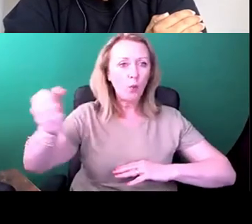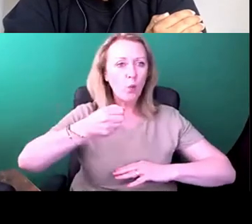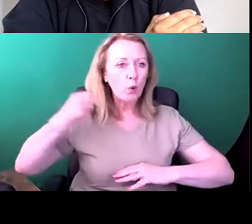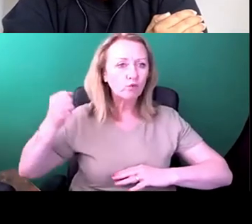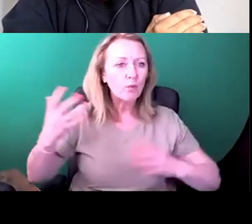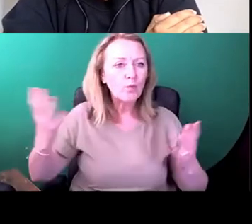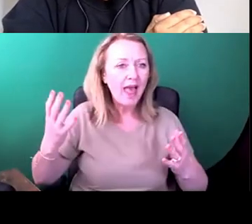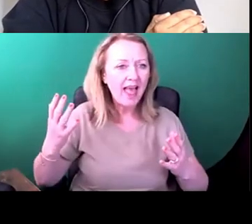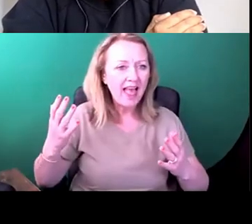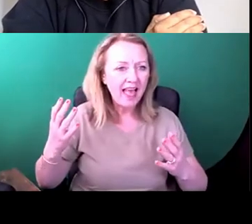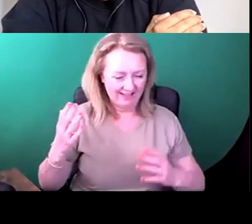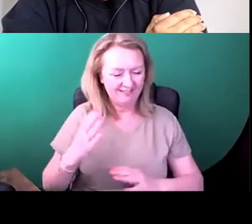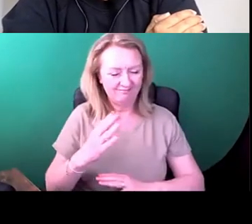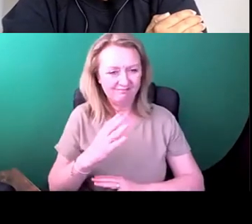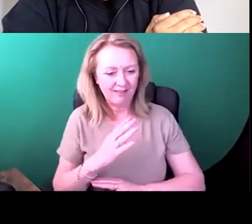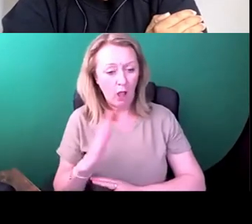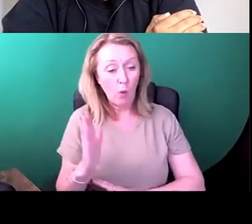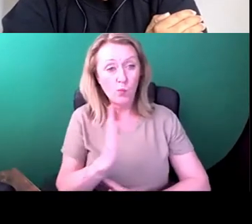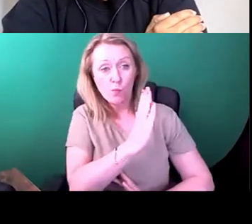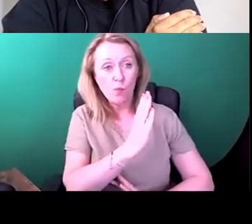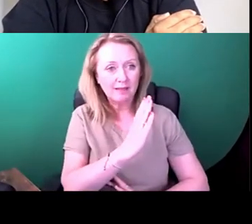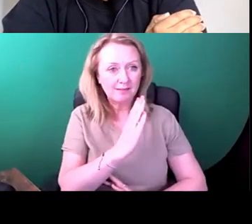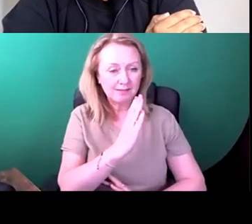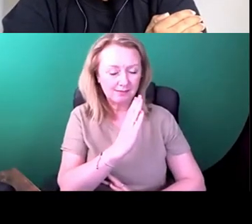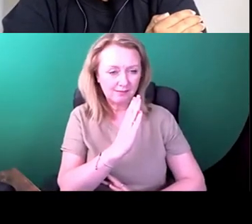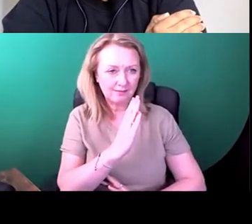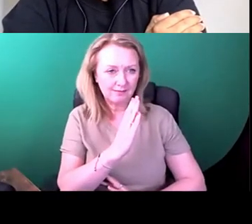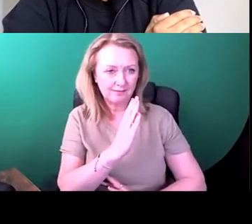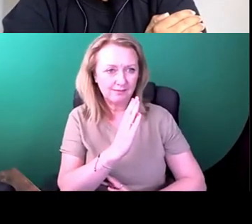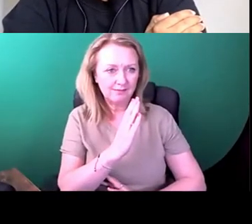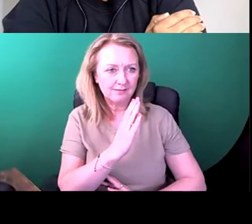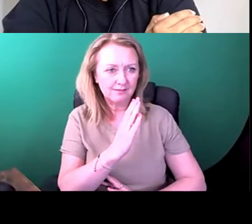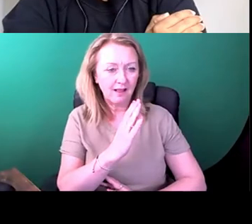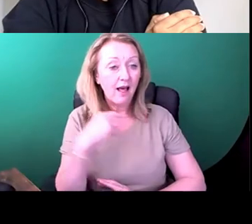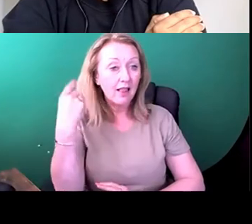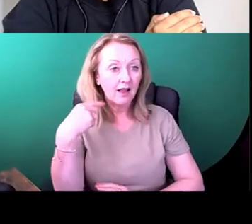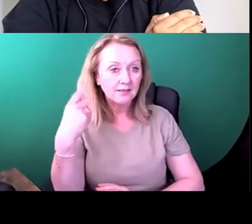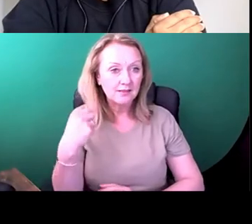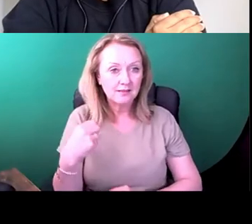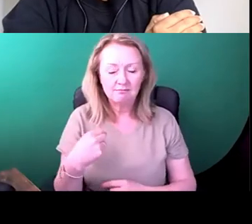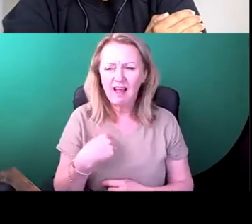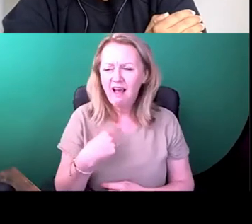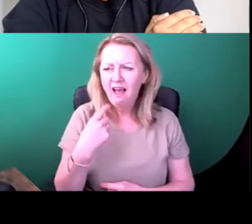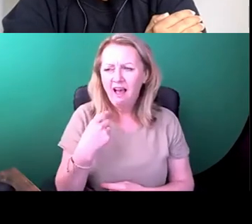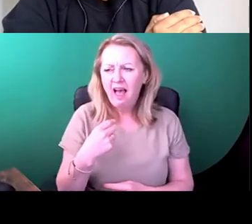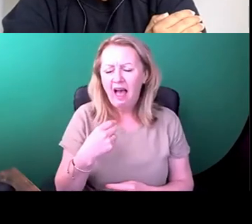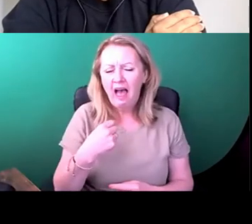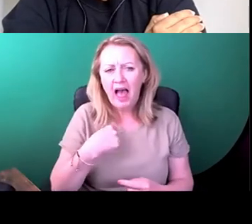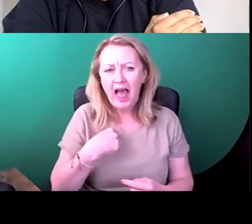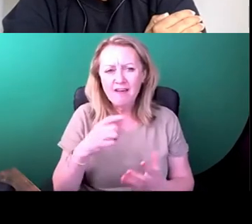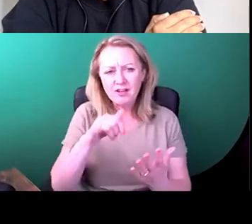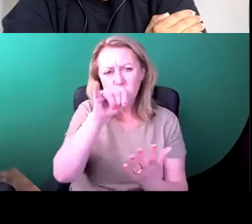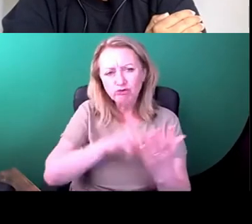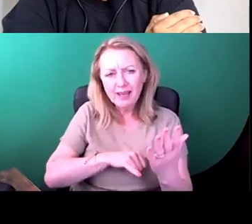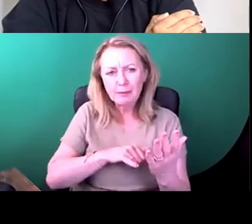London. Mike's made me think now a lot about language. I have a script where I do use access and